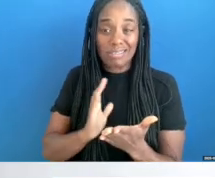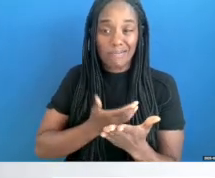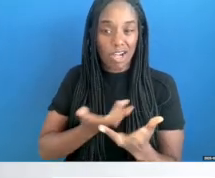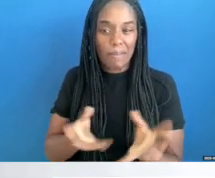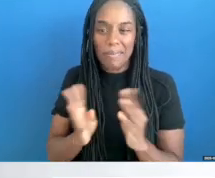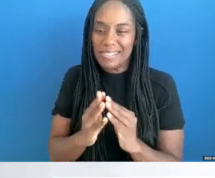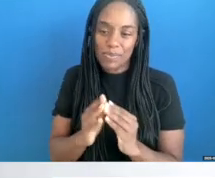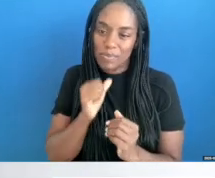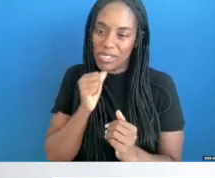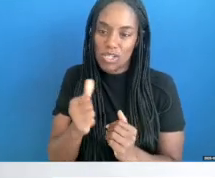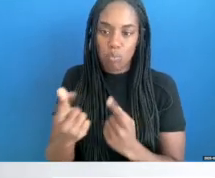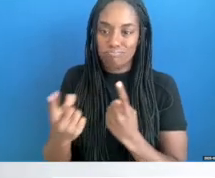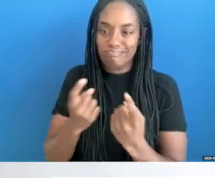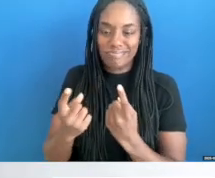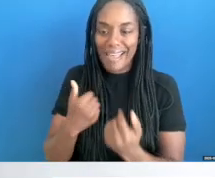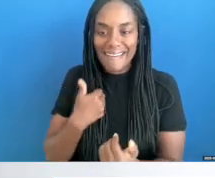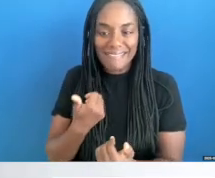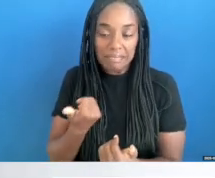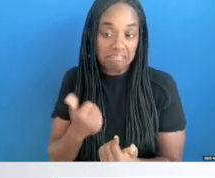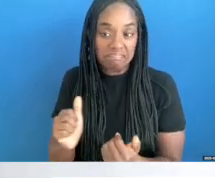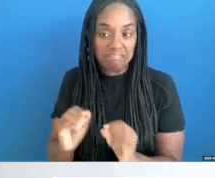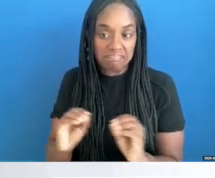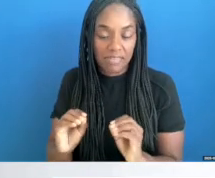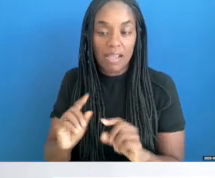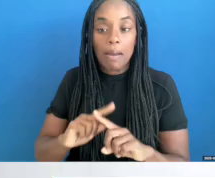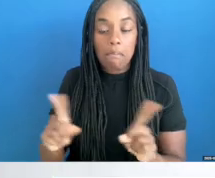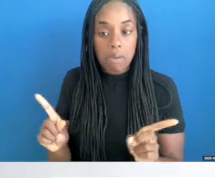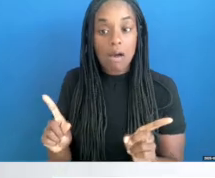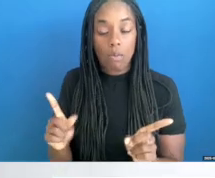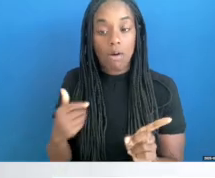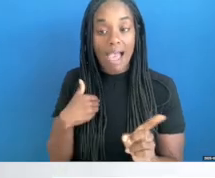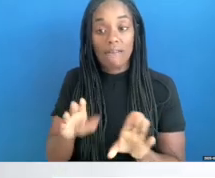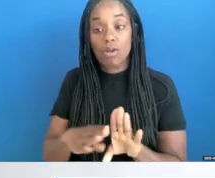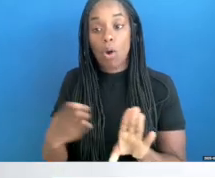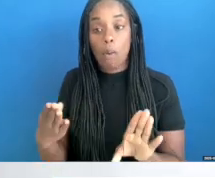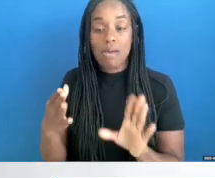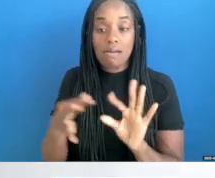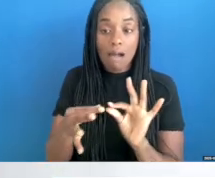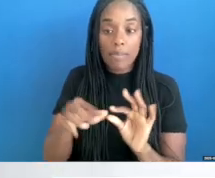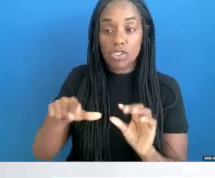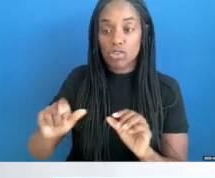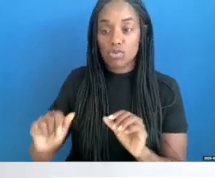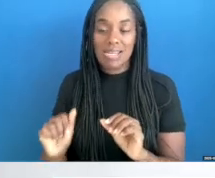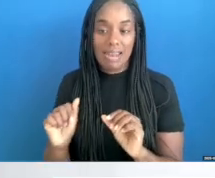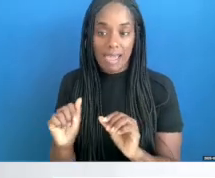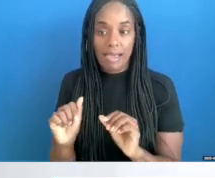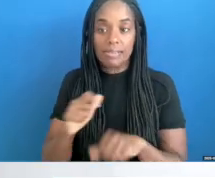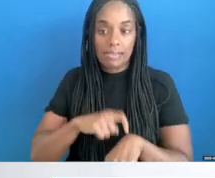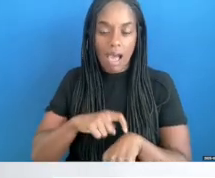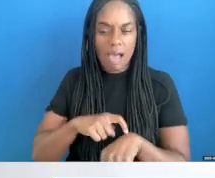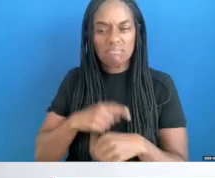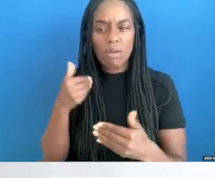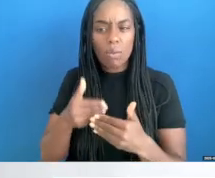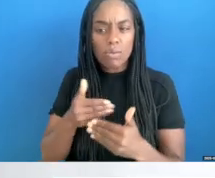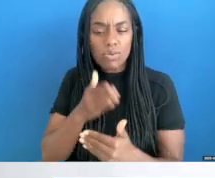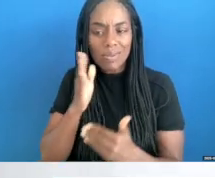meetings or presentations. But we'll still have an open comments and Q&A session toward the end of the meeting, and you